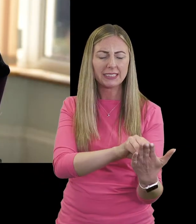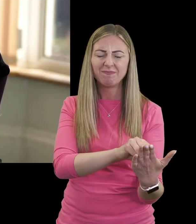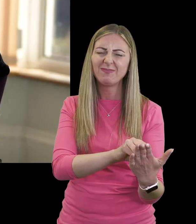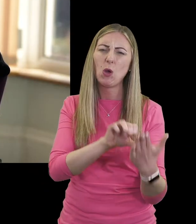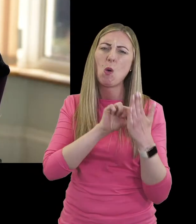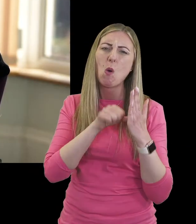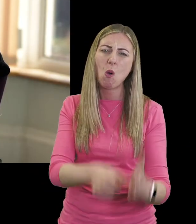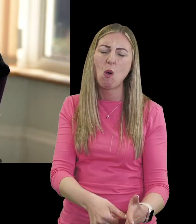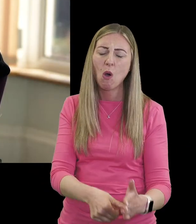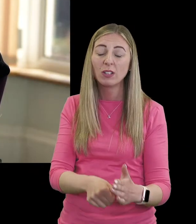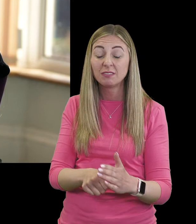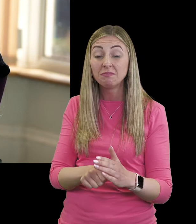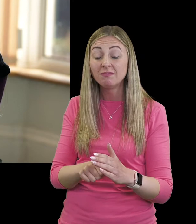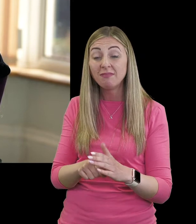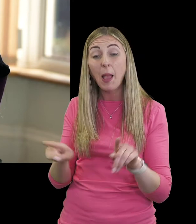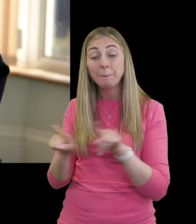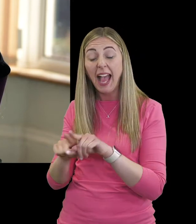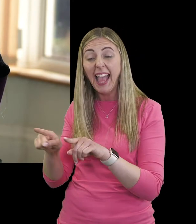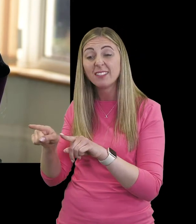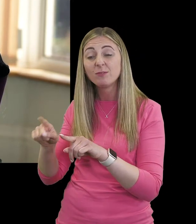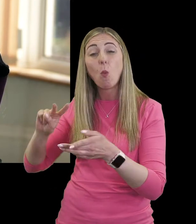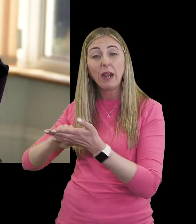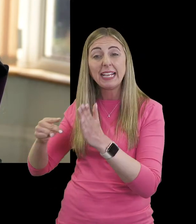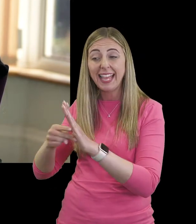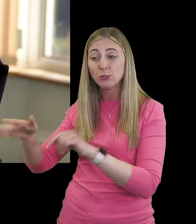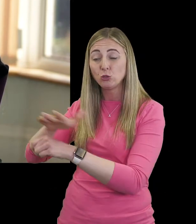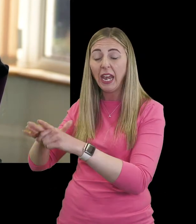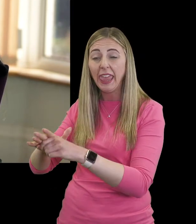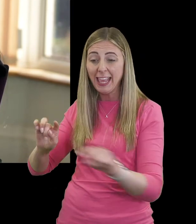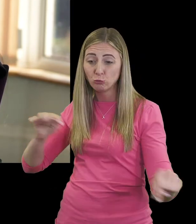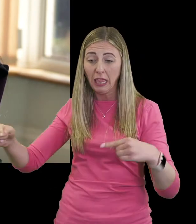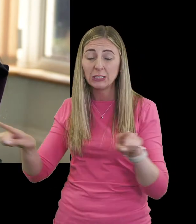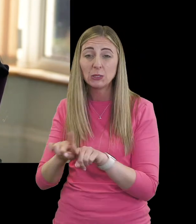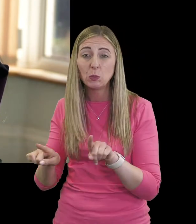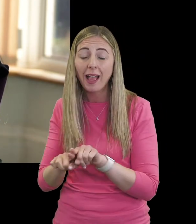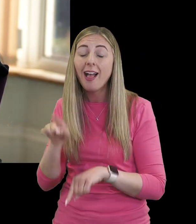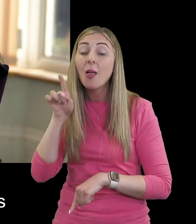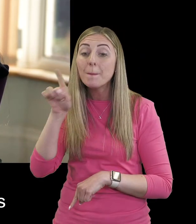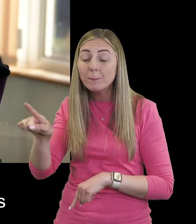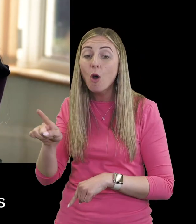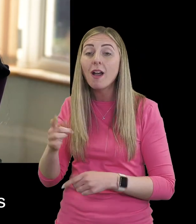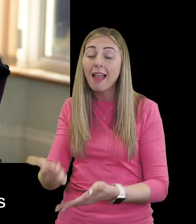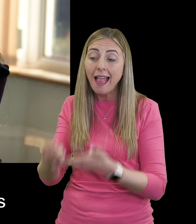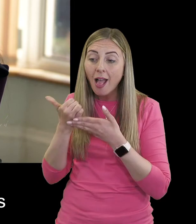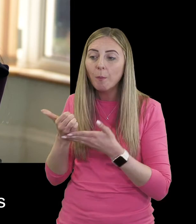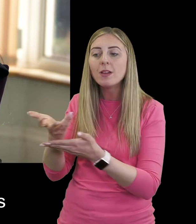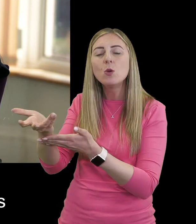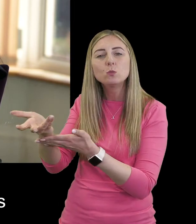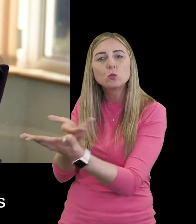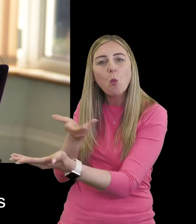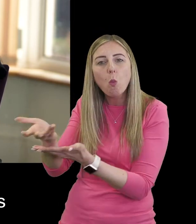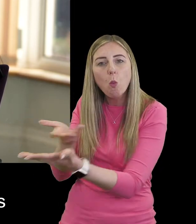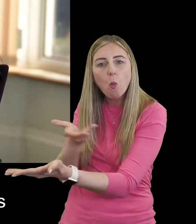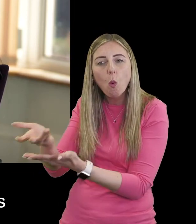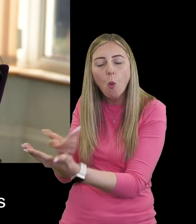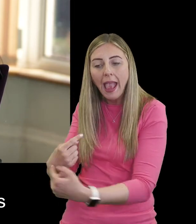the organisation have been challenged by that. But I think what has helped is the conversation, the openness, me